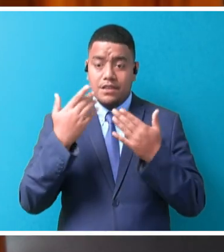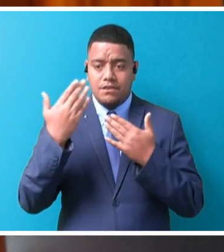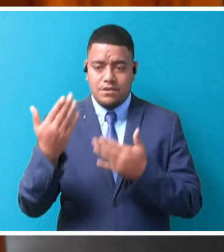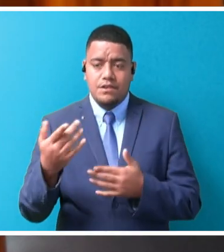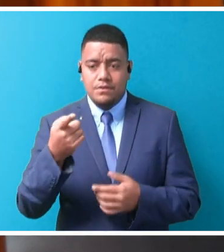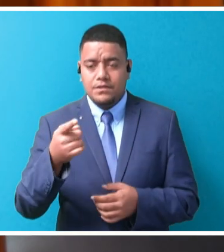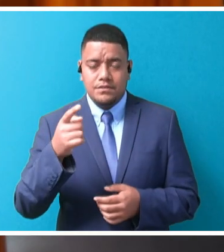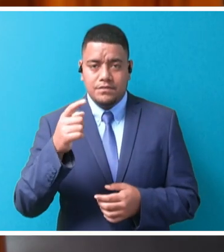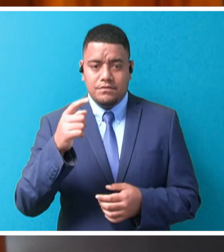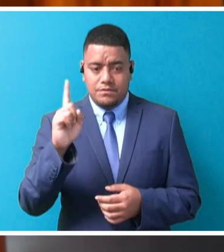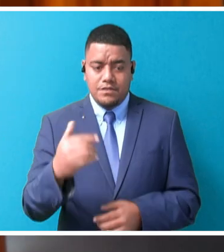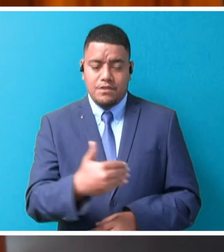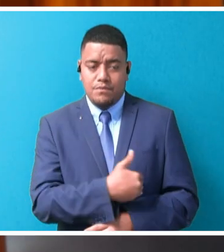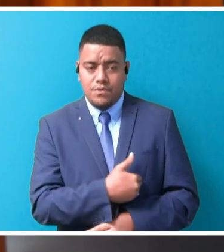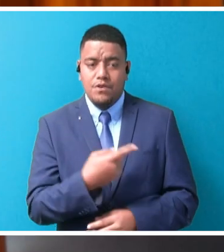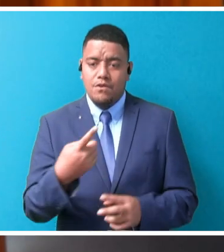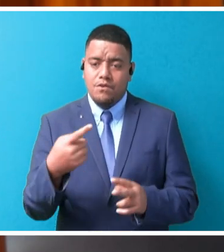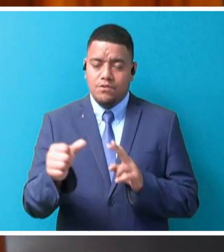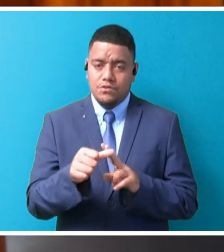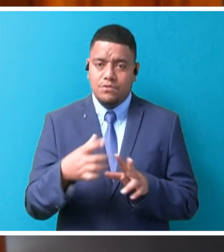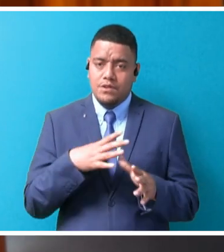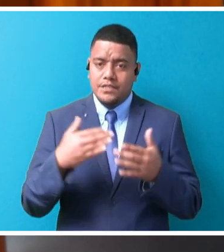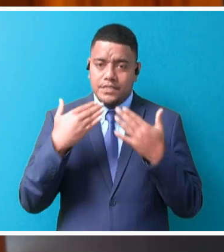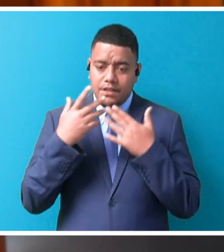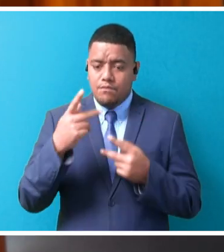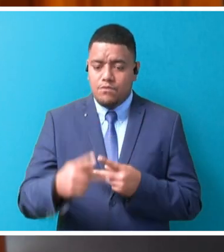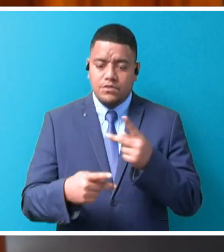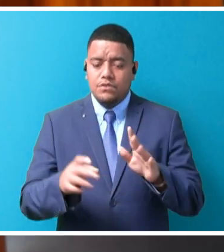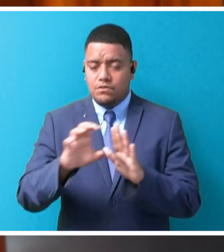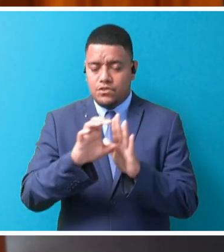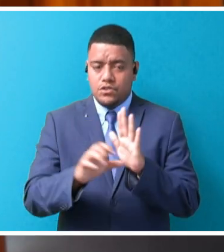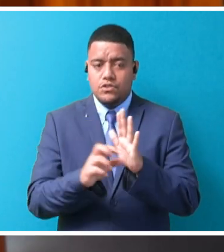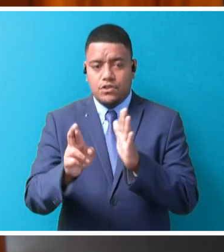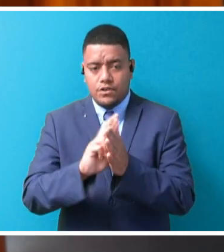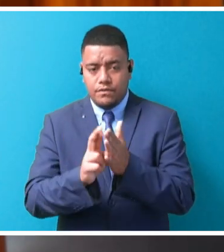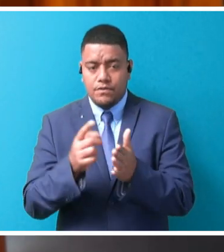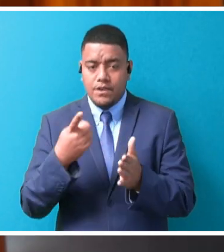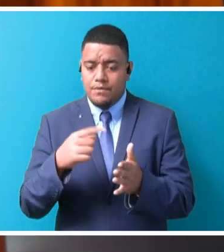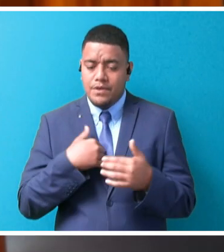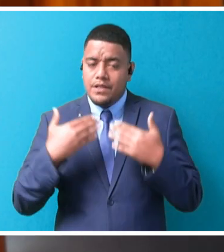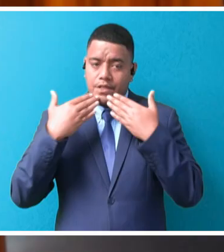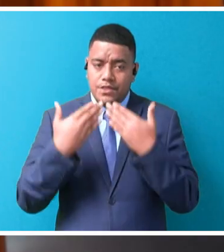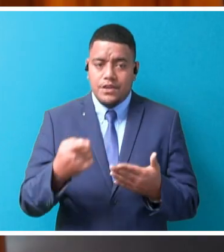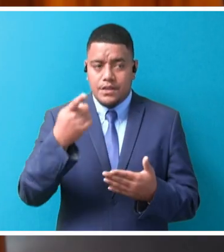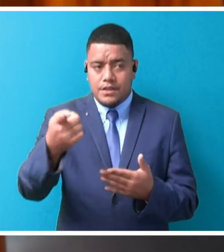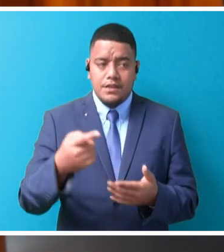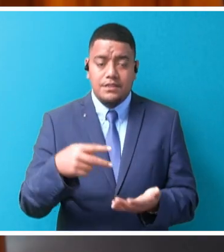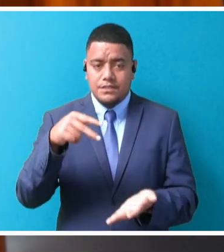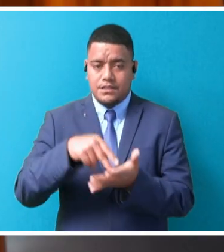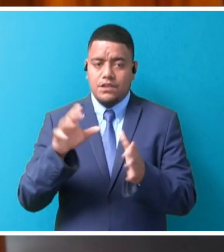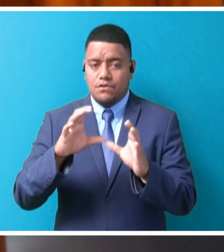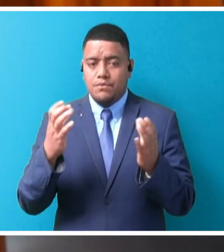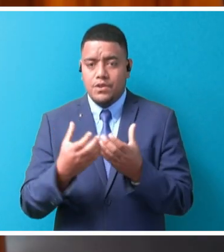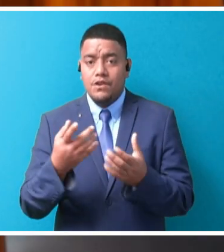Opposition this morning, who also acknowledged the process of the constitutional review. I thank the current Standing Committee